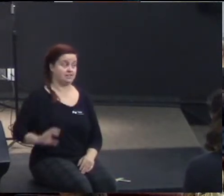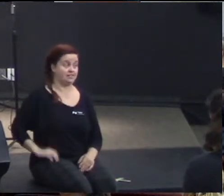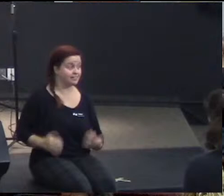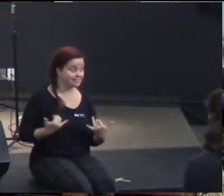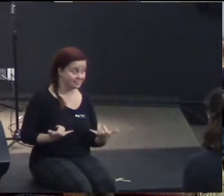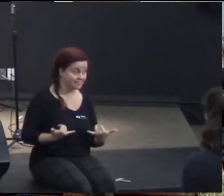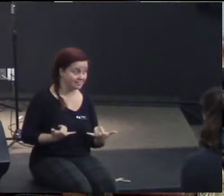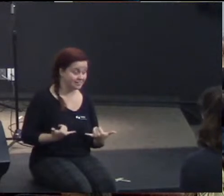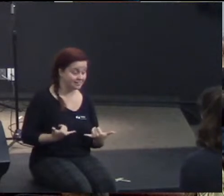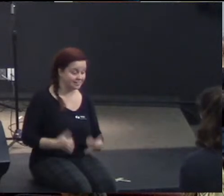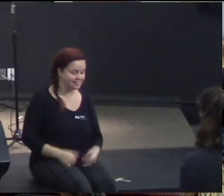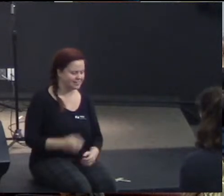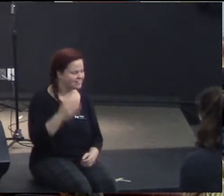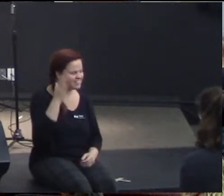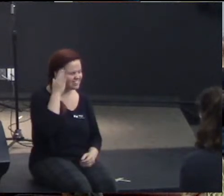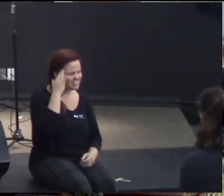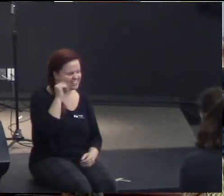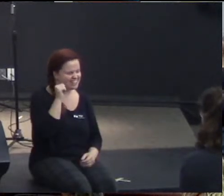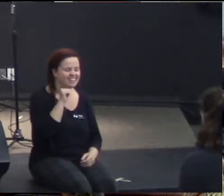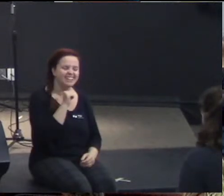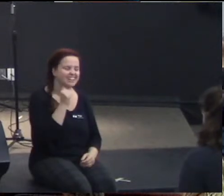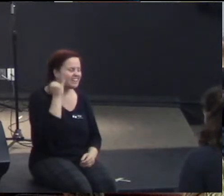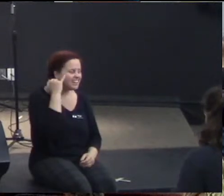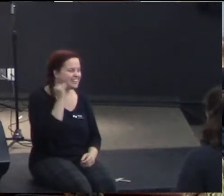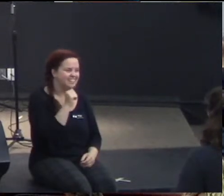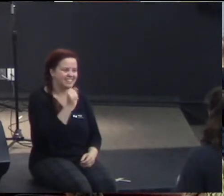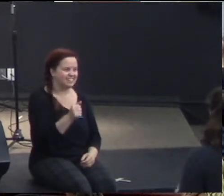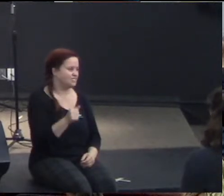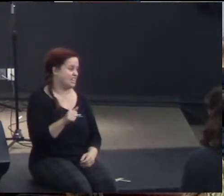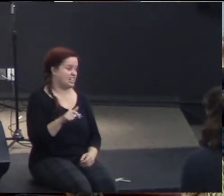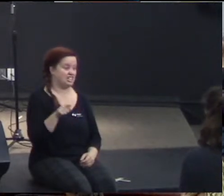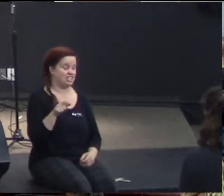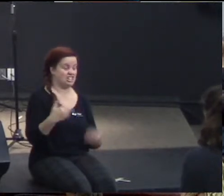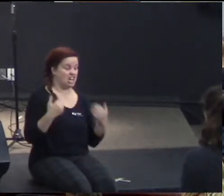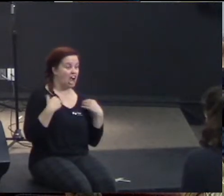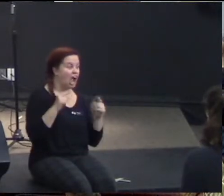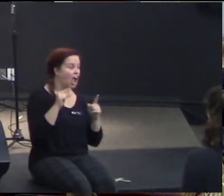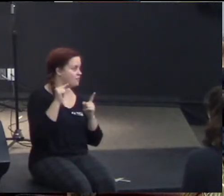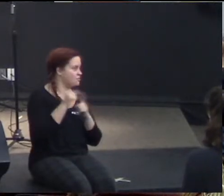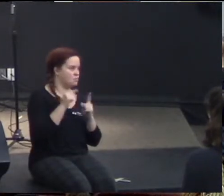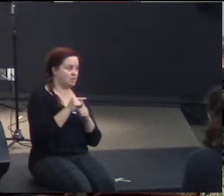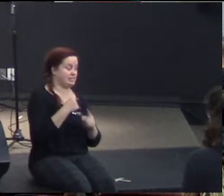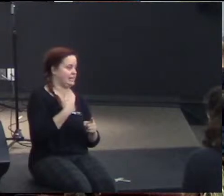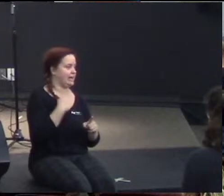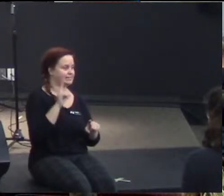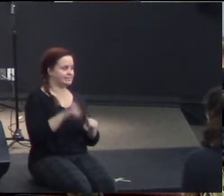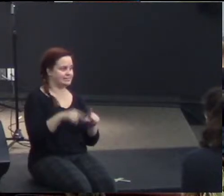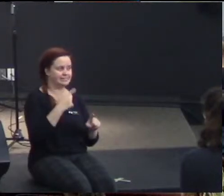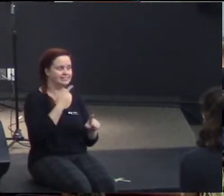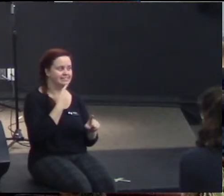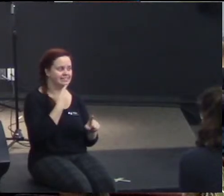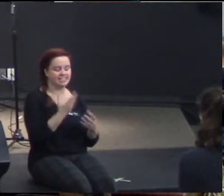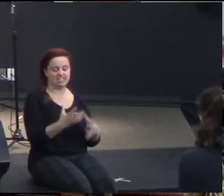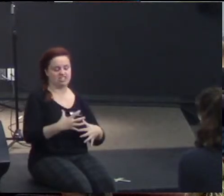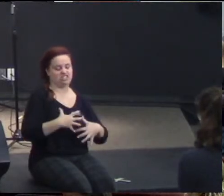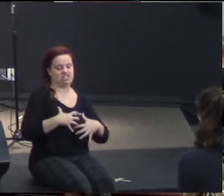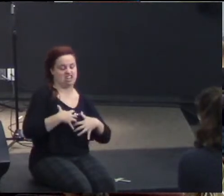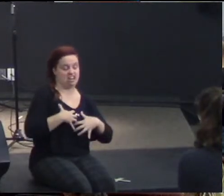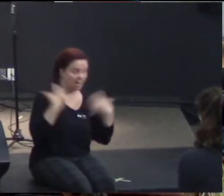Because you know if there weren't, there would be words that you cannot say from stage being shared. There is anger, there's